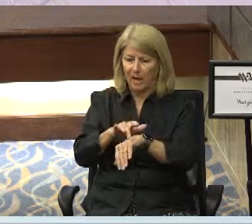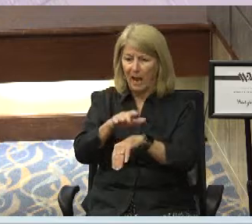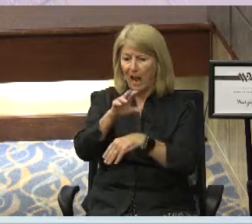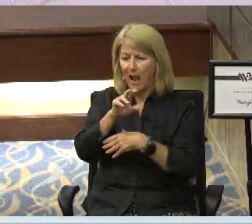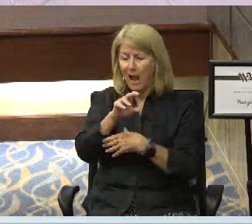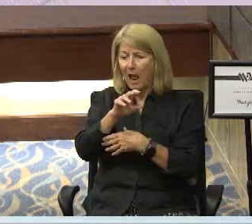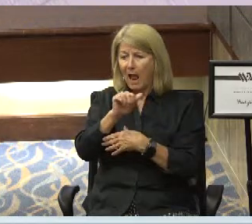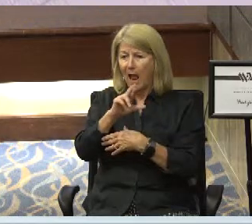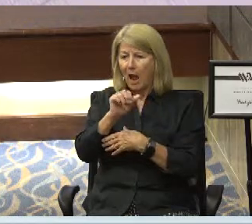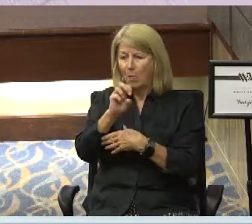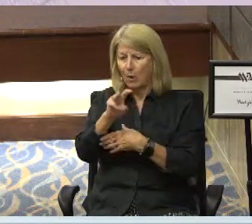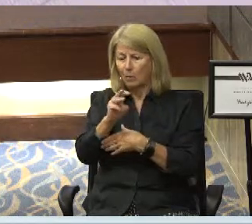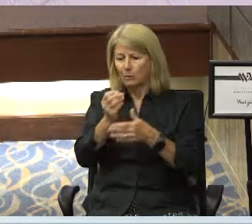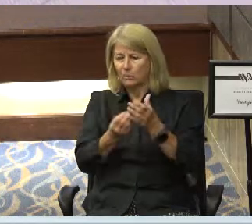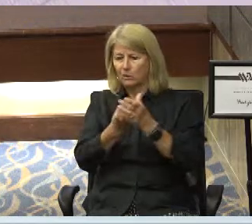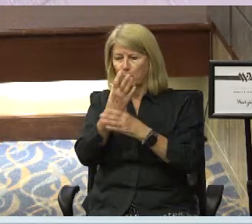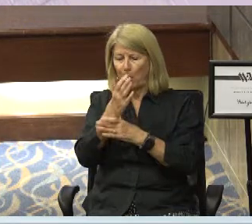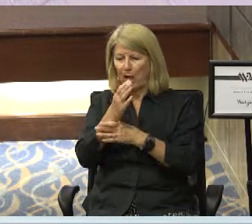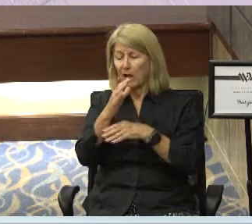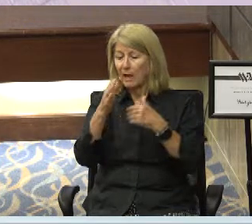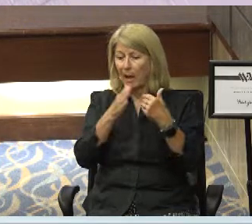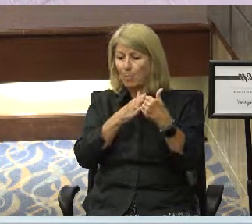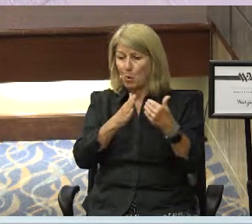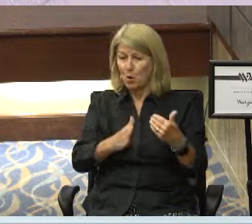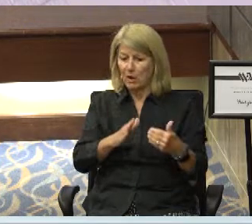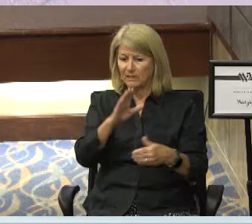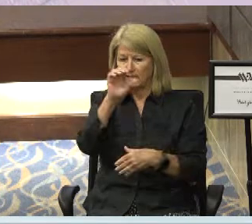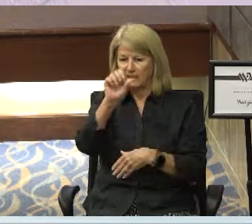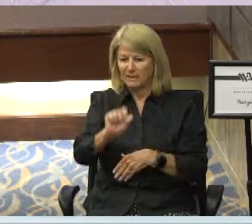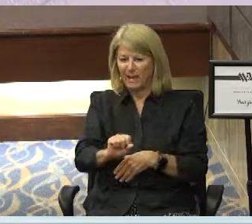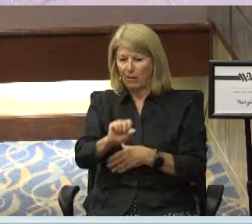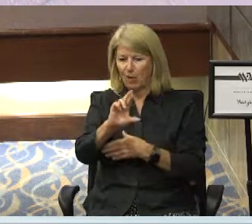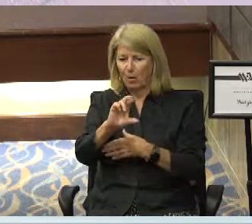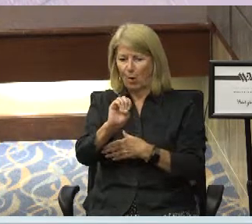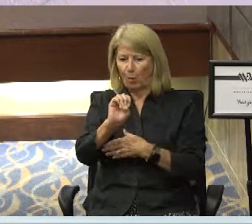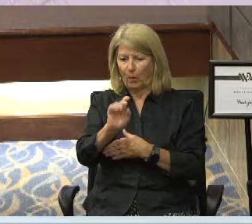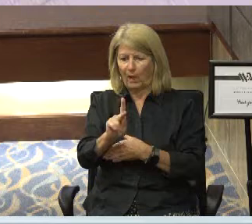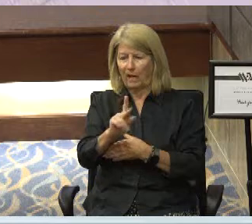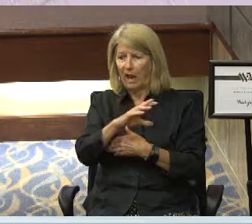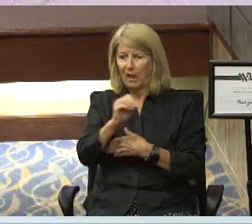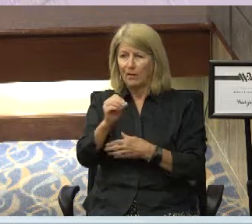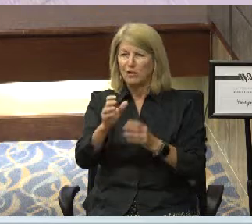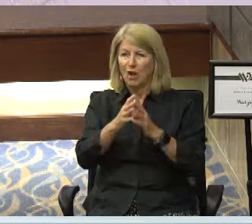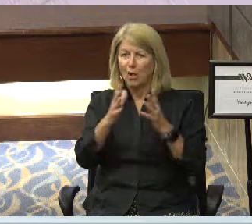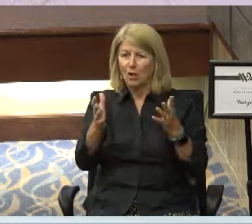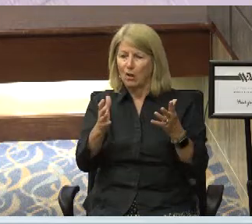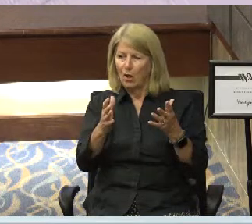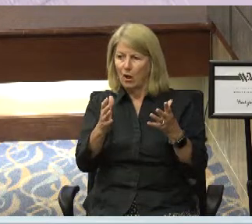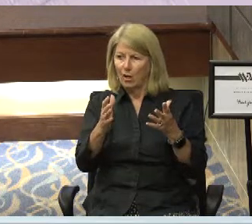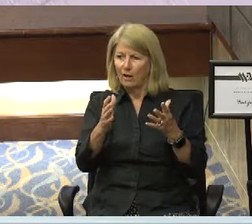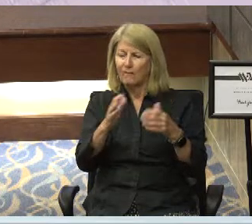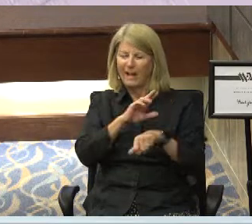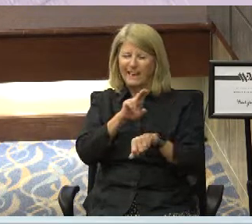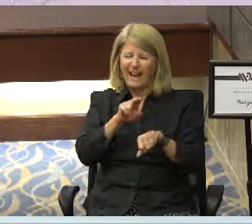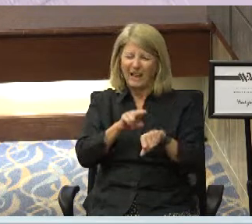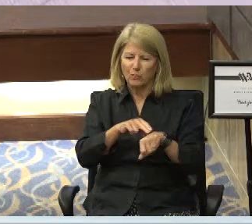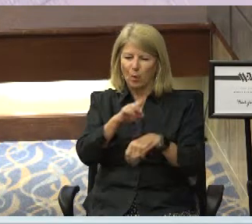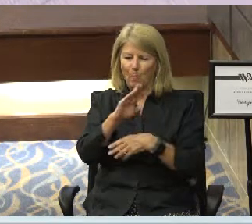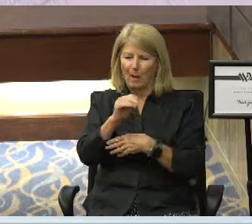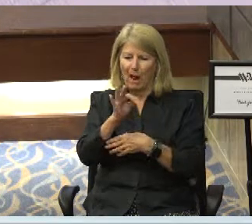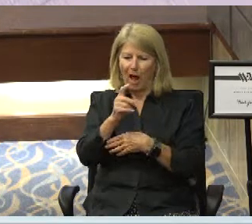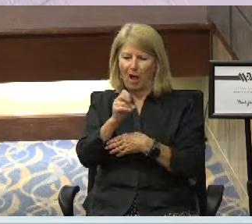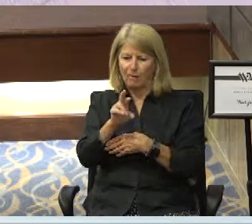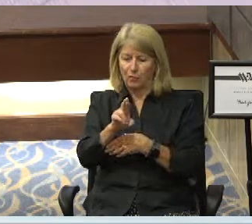neighborhood is South Flat Creek, and there's a lot of floodplain in there, so there's some natural buffer that will